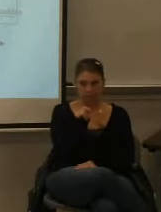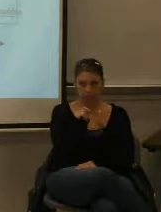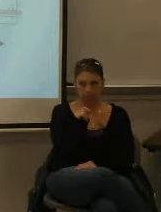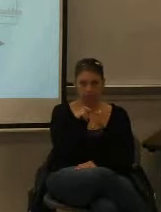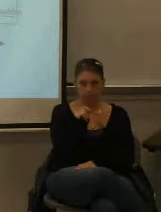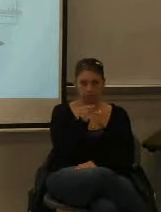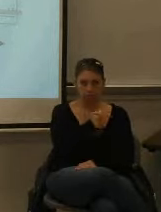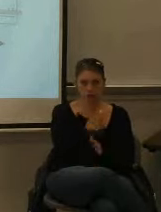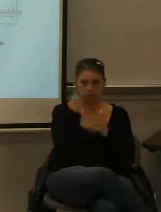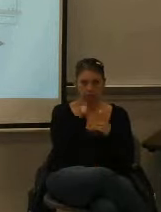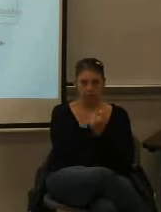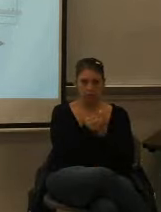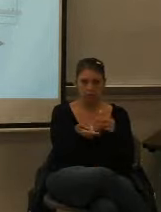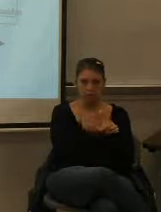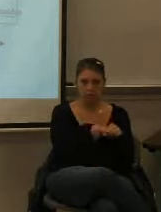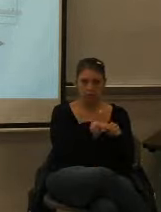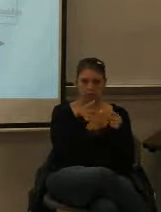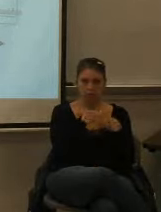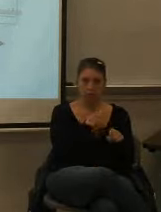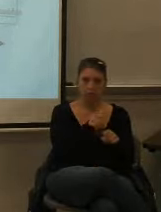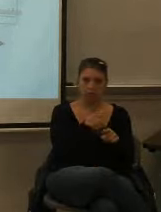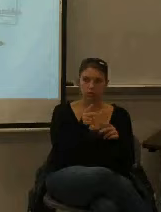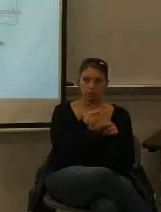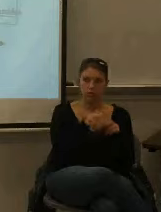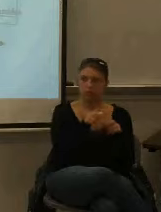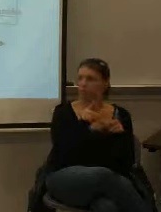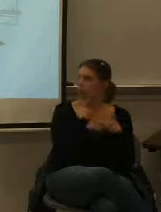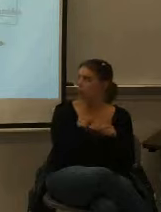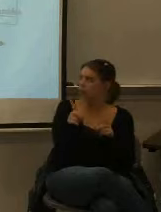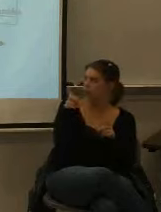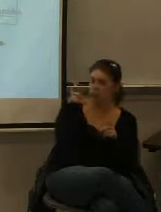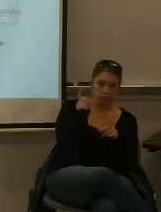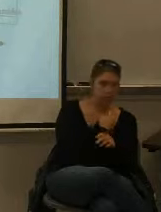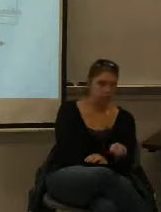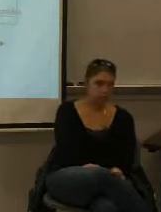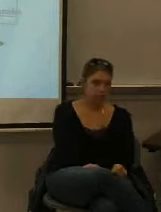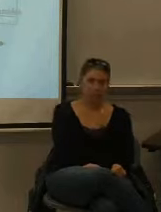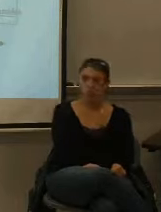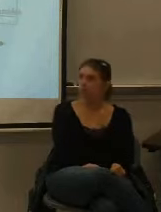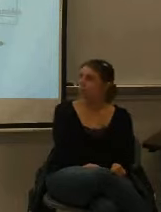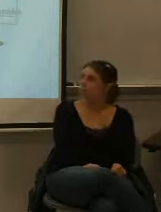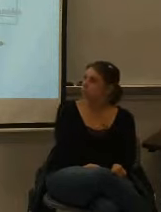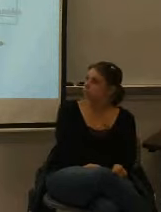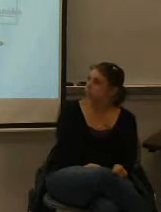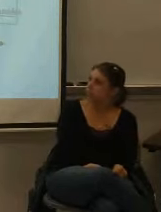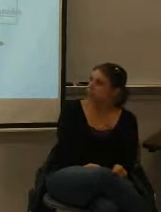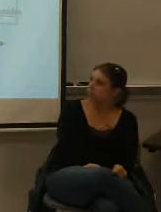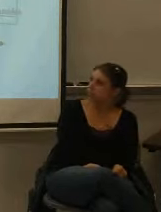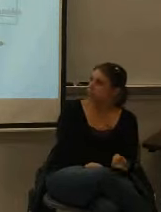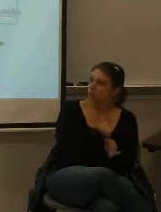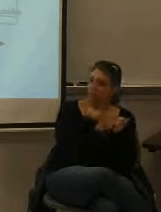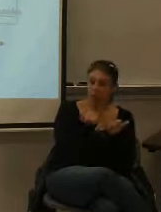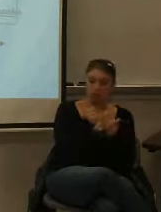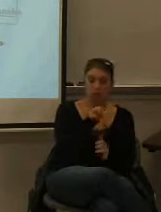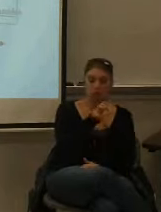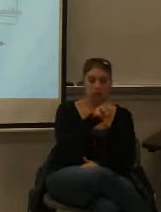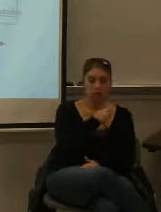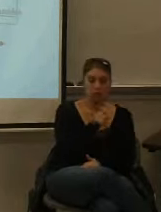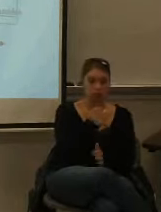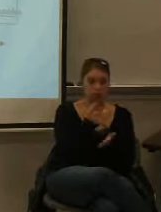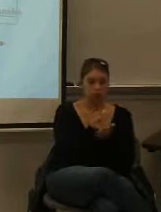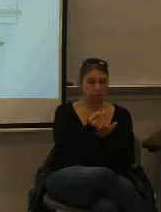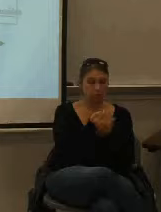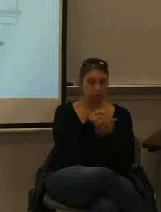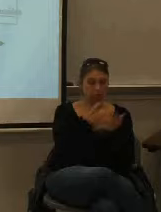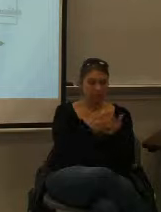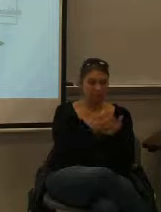and you'd expect that to increase as you went down from here. Okay, so modern sewage treatment plants essentially take all this stuff